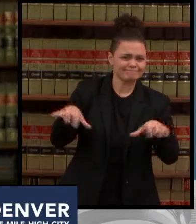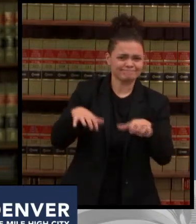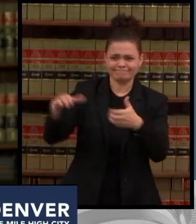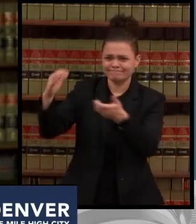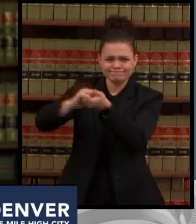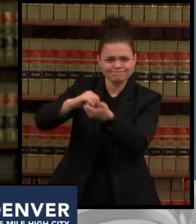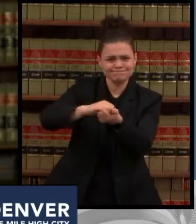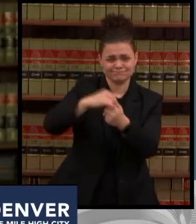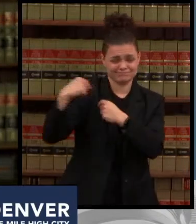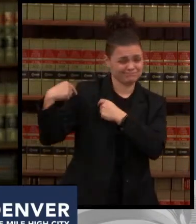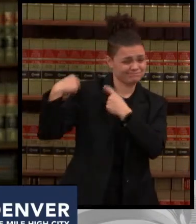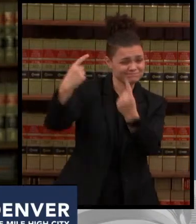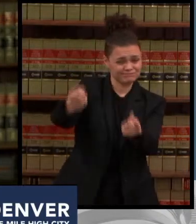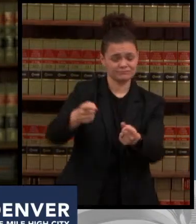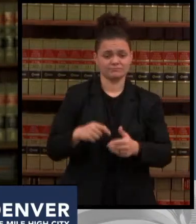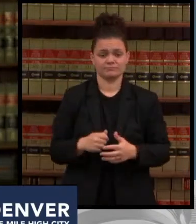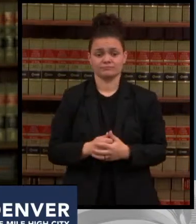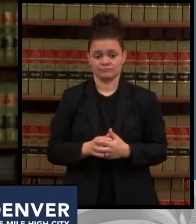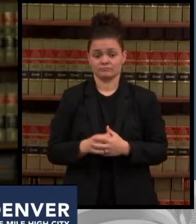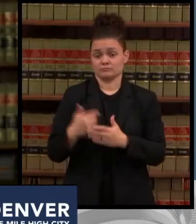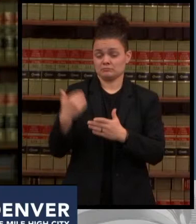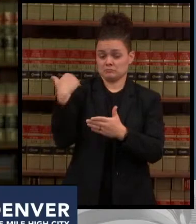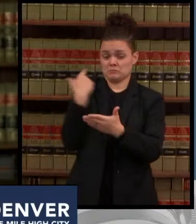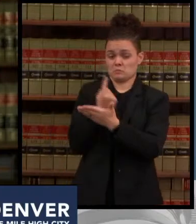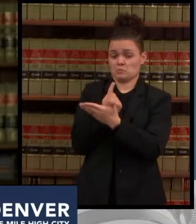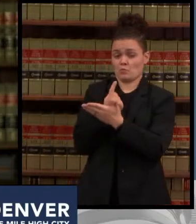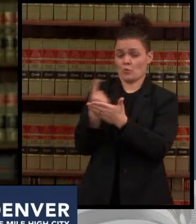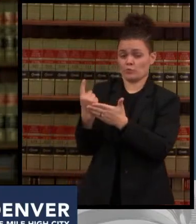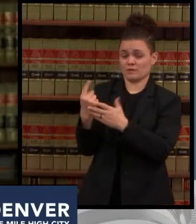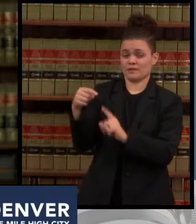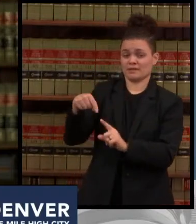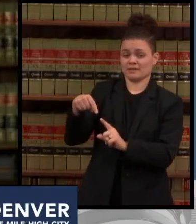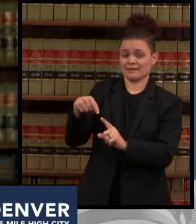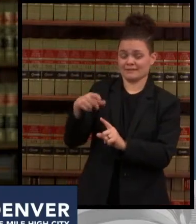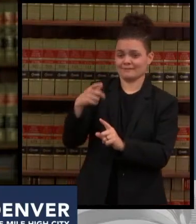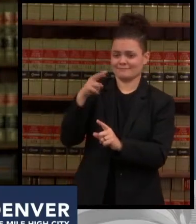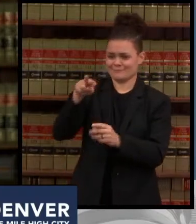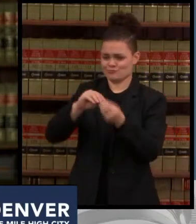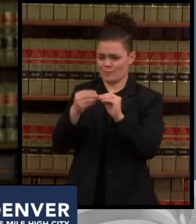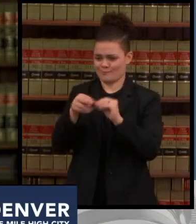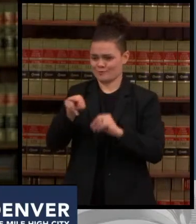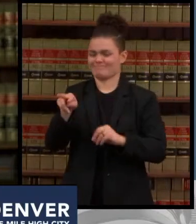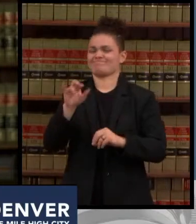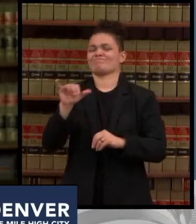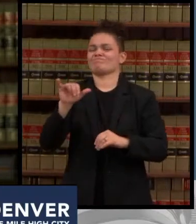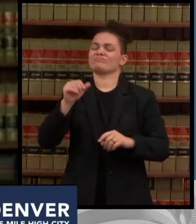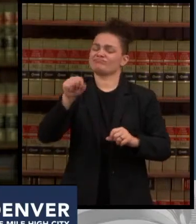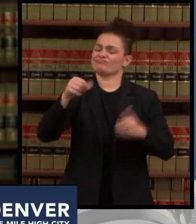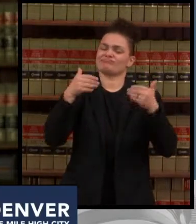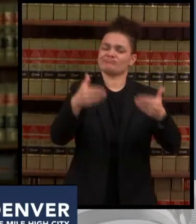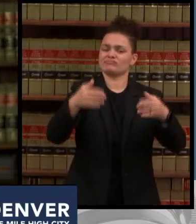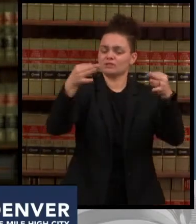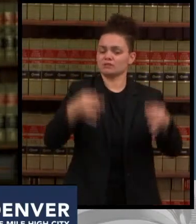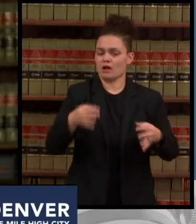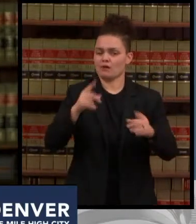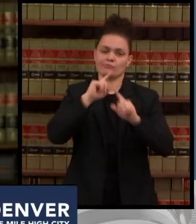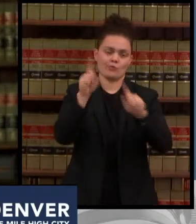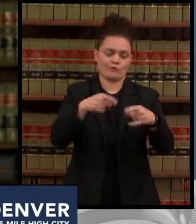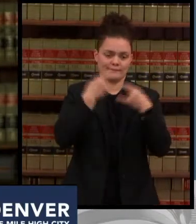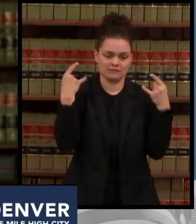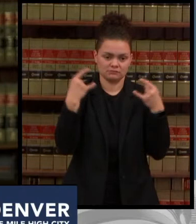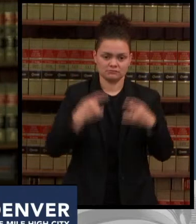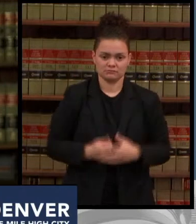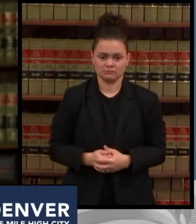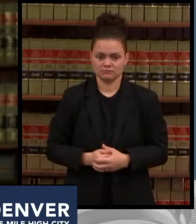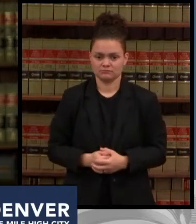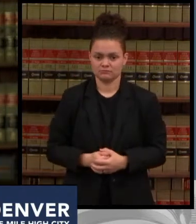do so again. Now, as Bob said, we've got the best tool available. We've got highly effective vaccines. We've